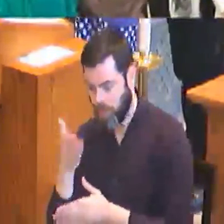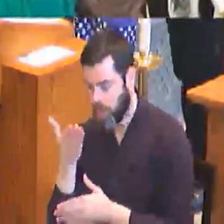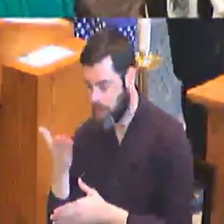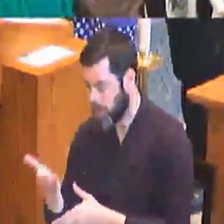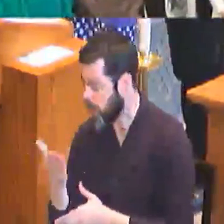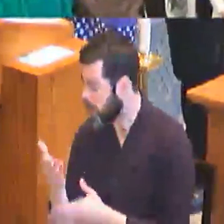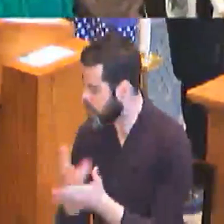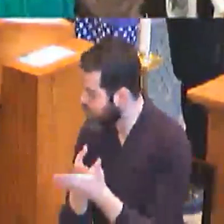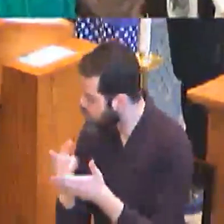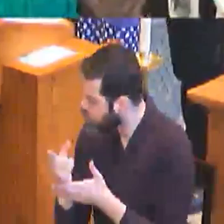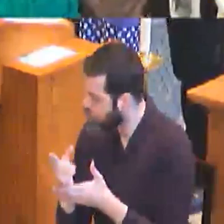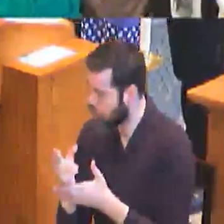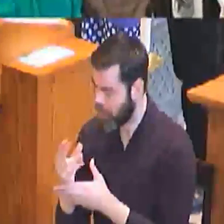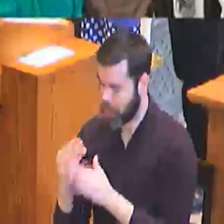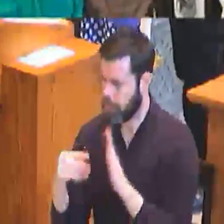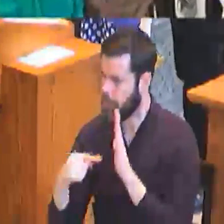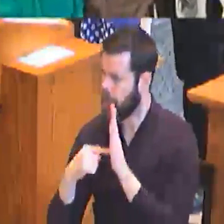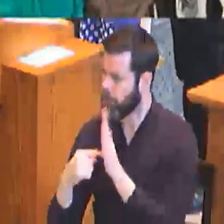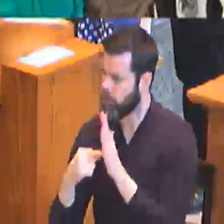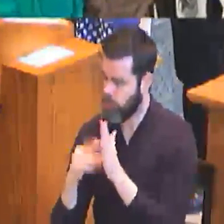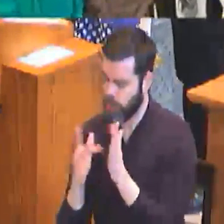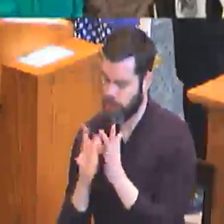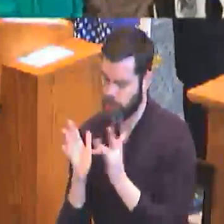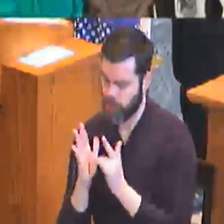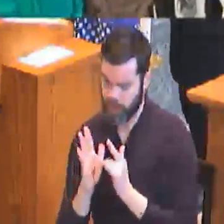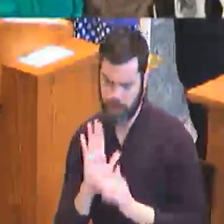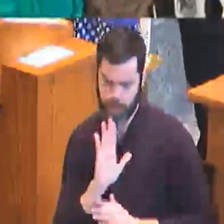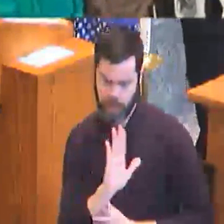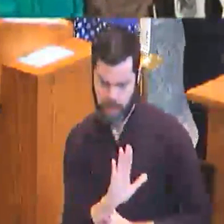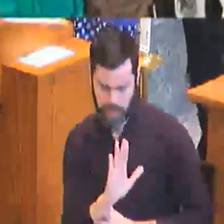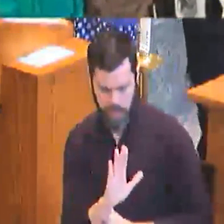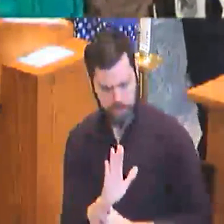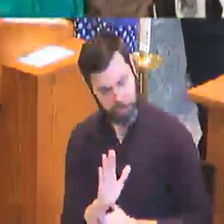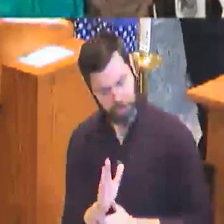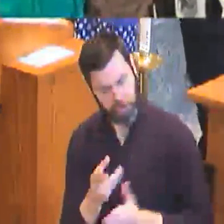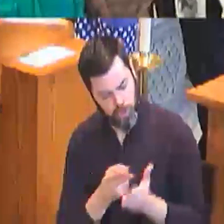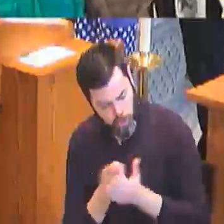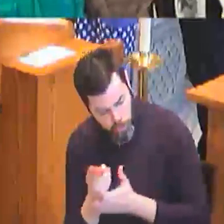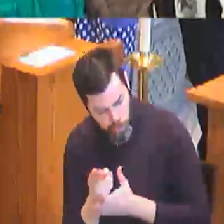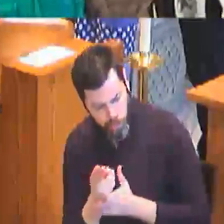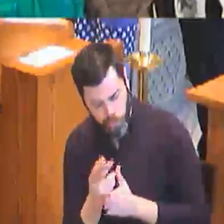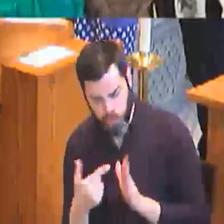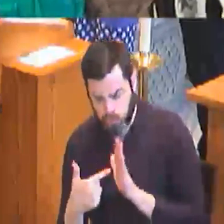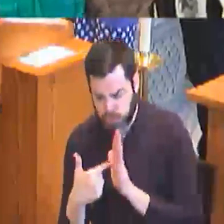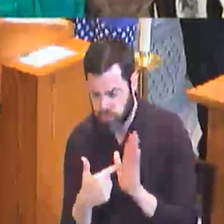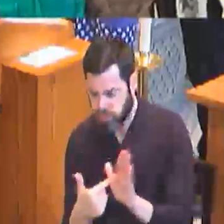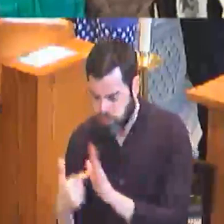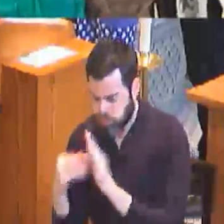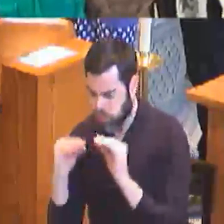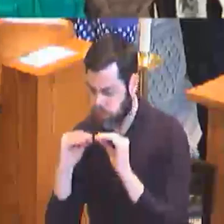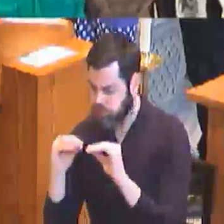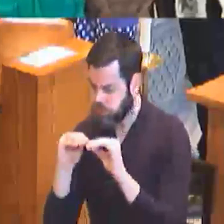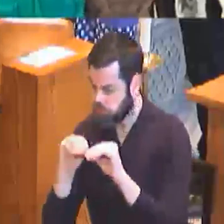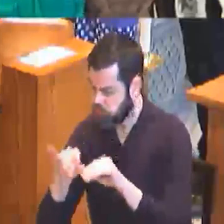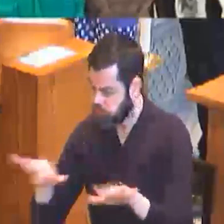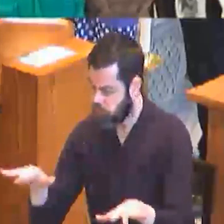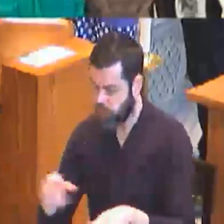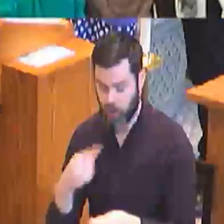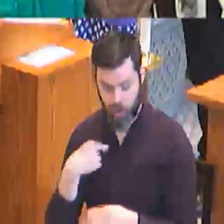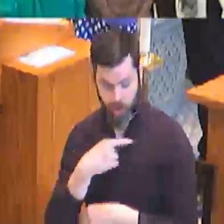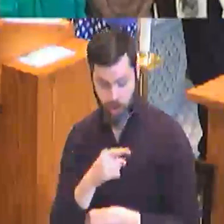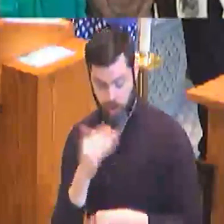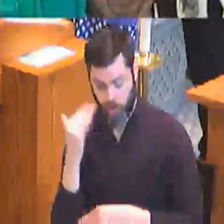truth that Jesus taught, the truth that Jesus demonstrated. You are familiar with and you are in